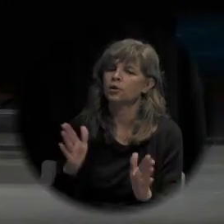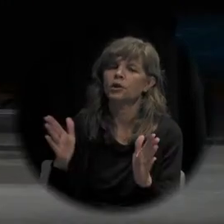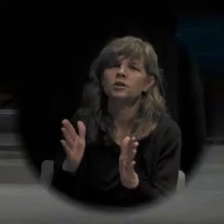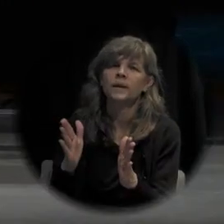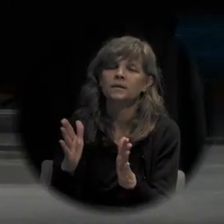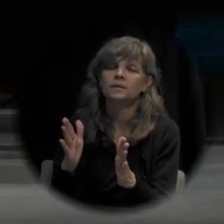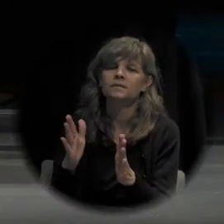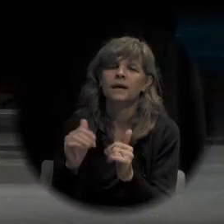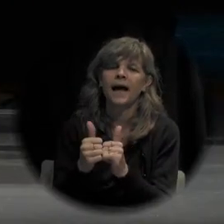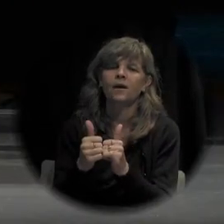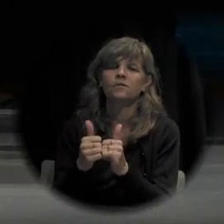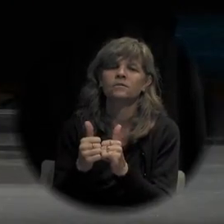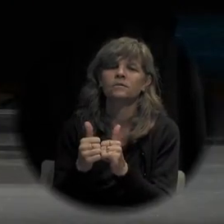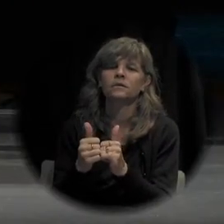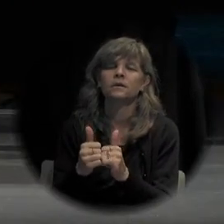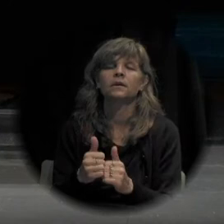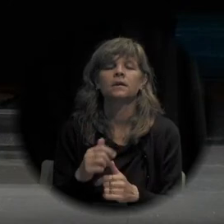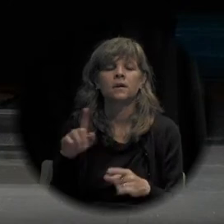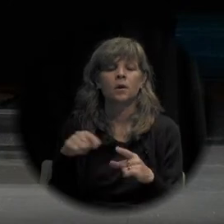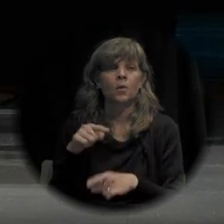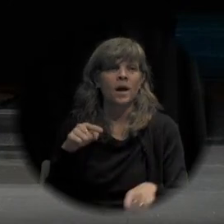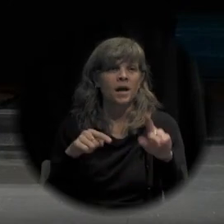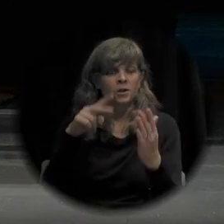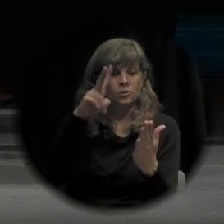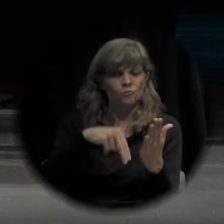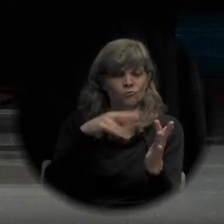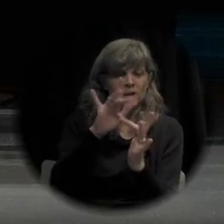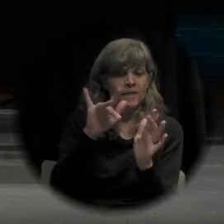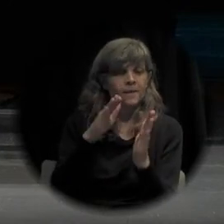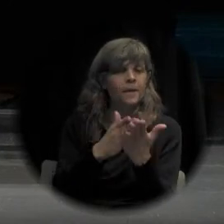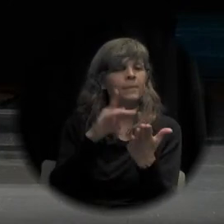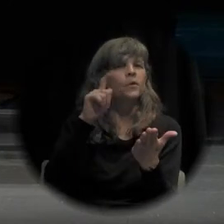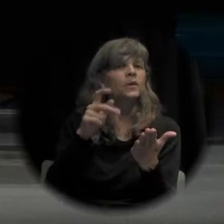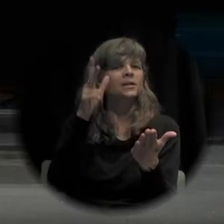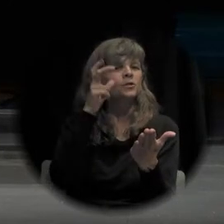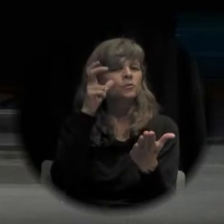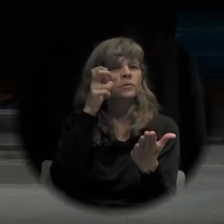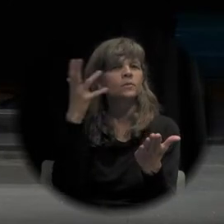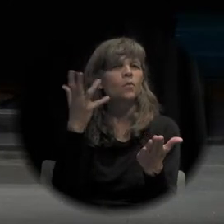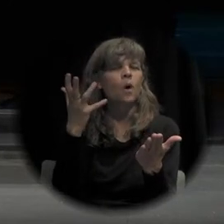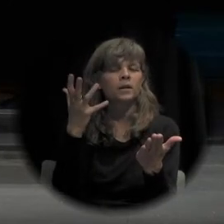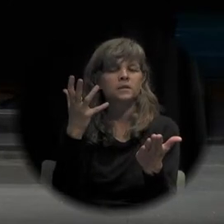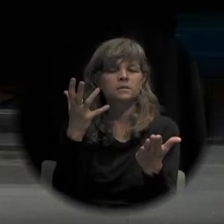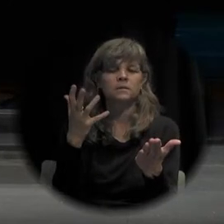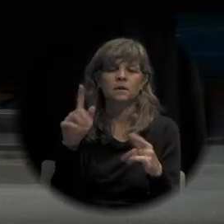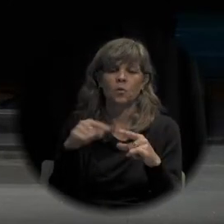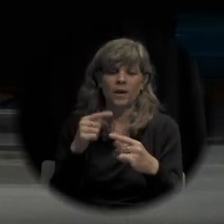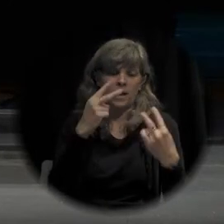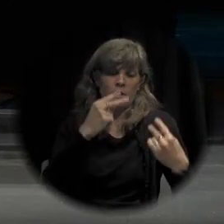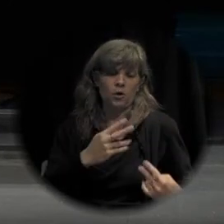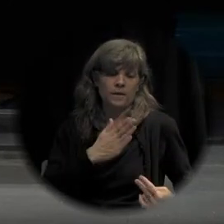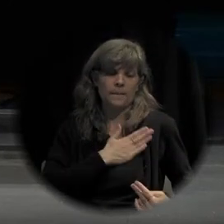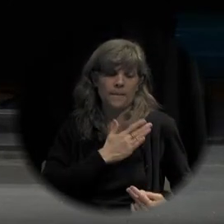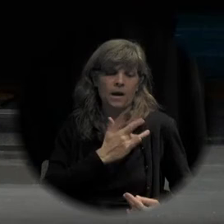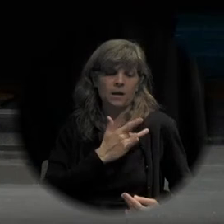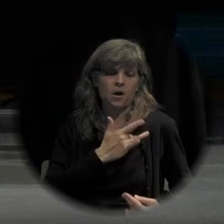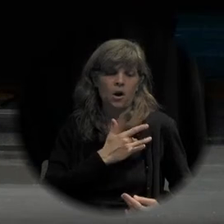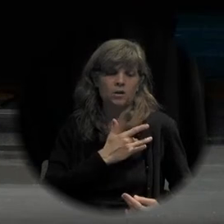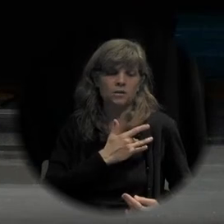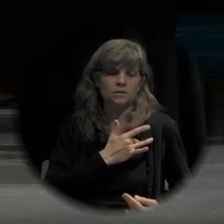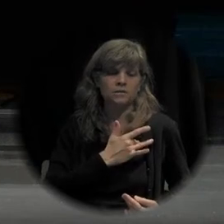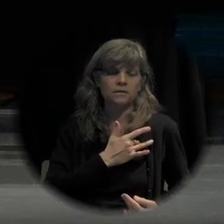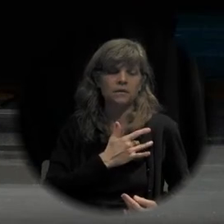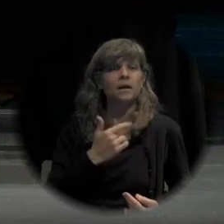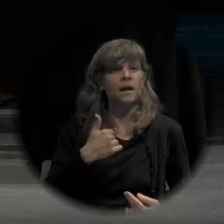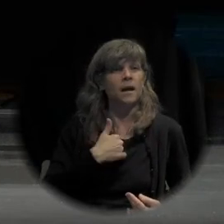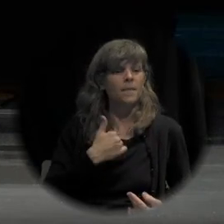What do we need to hear from the Lord? How do I see my life? Am I willing to wait? I don't know